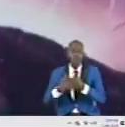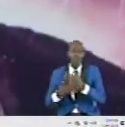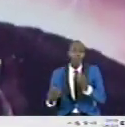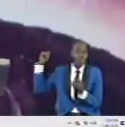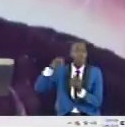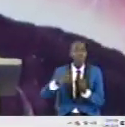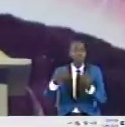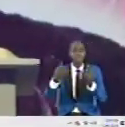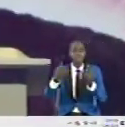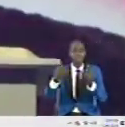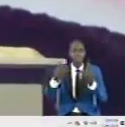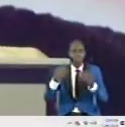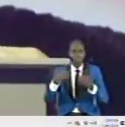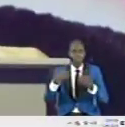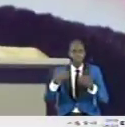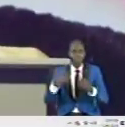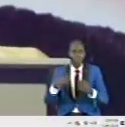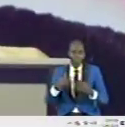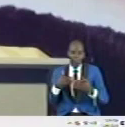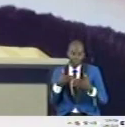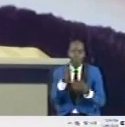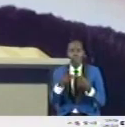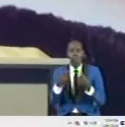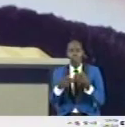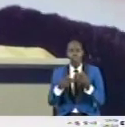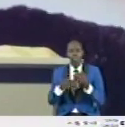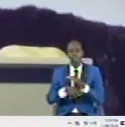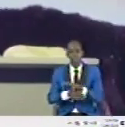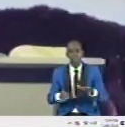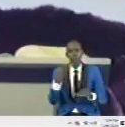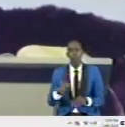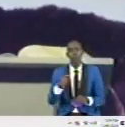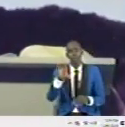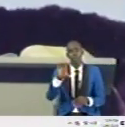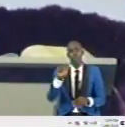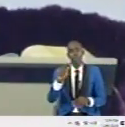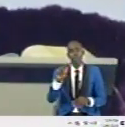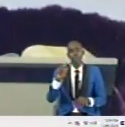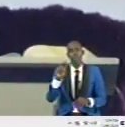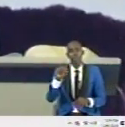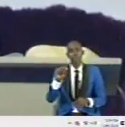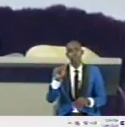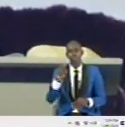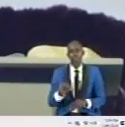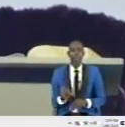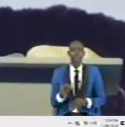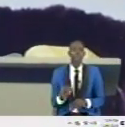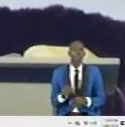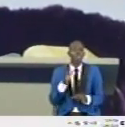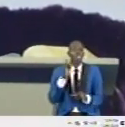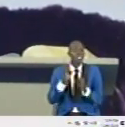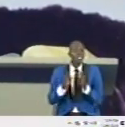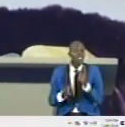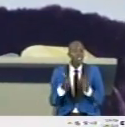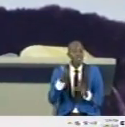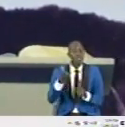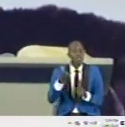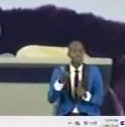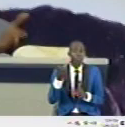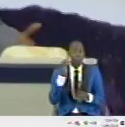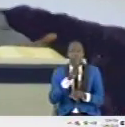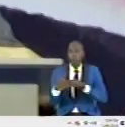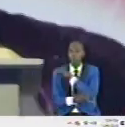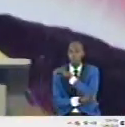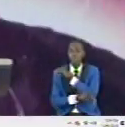of the launch of Canaan but if there was no Passover the manner will not come